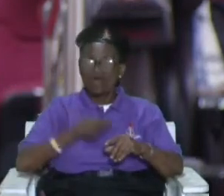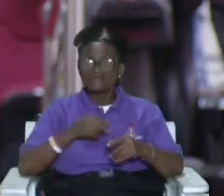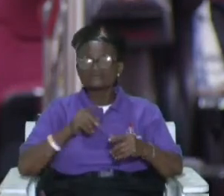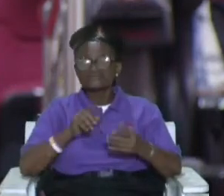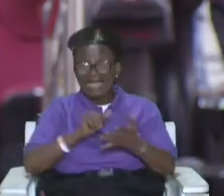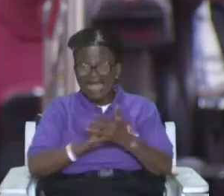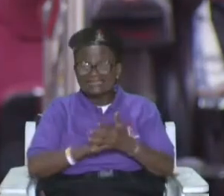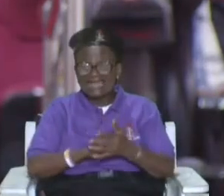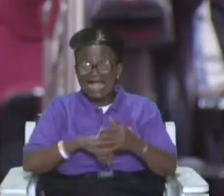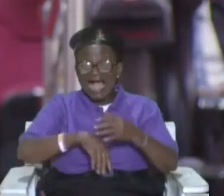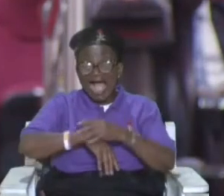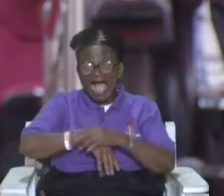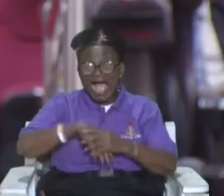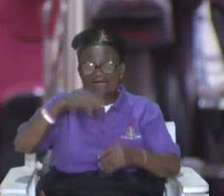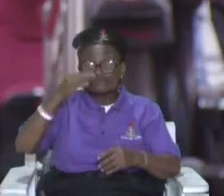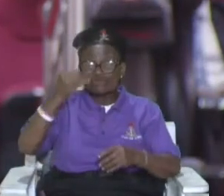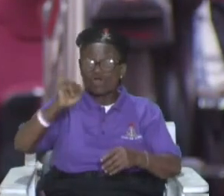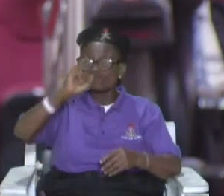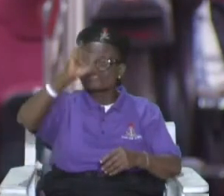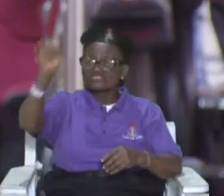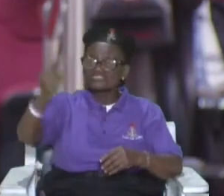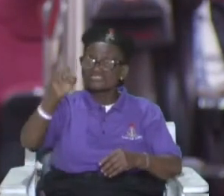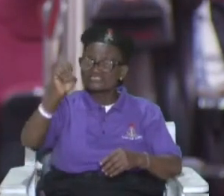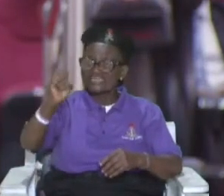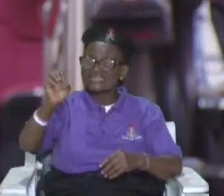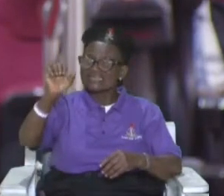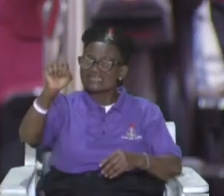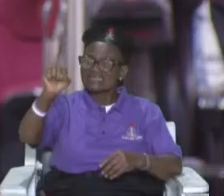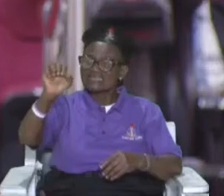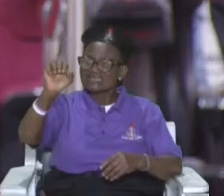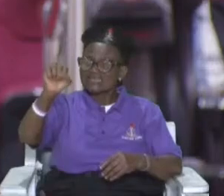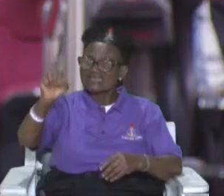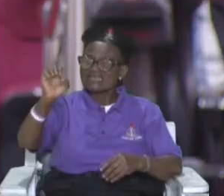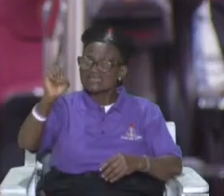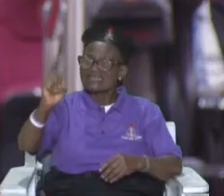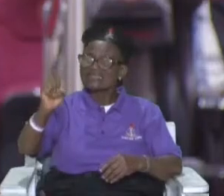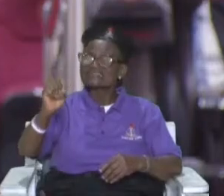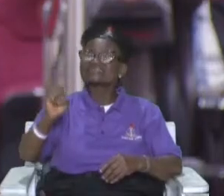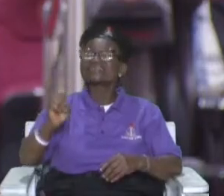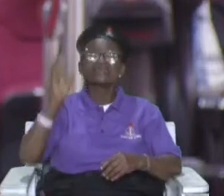of Jesse will come a rod.